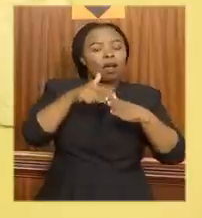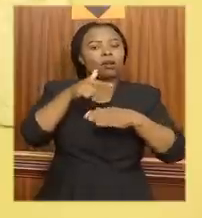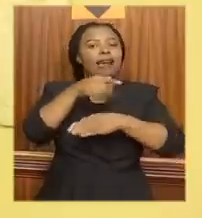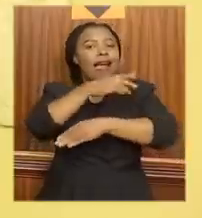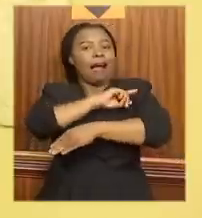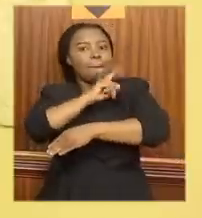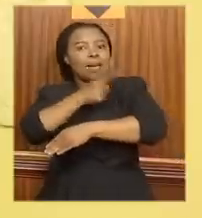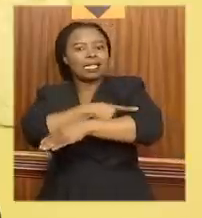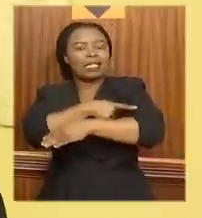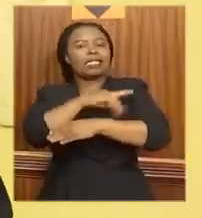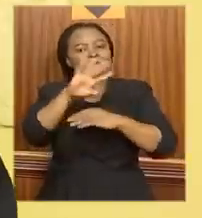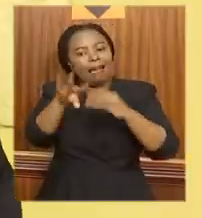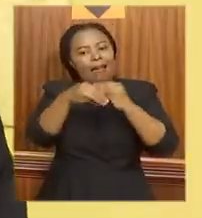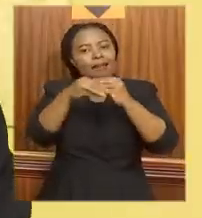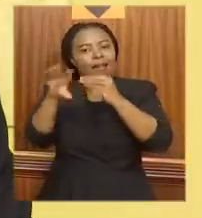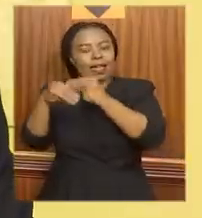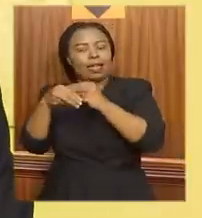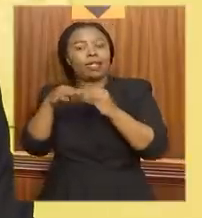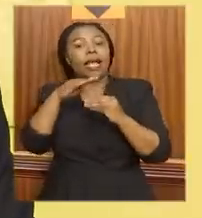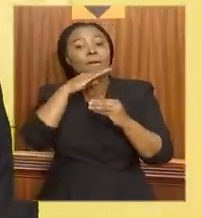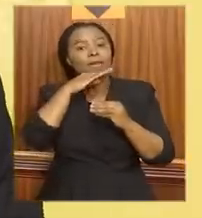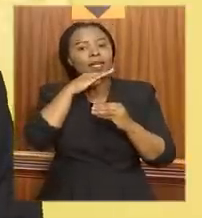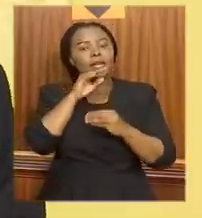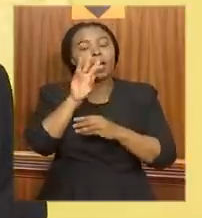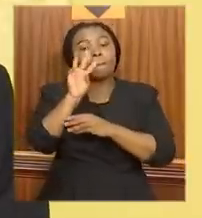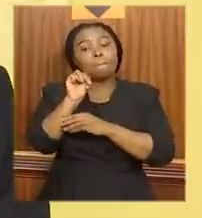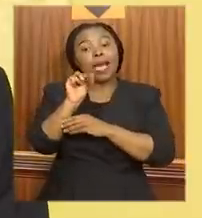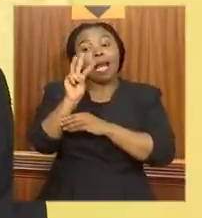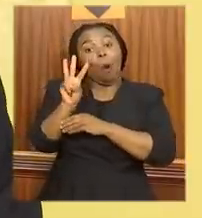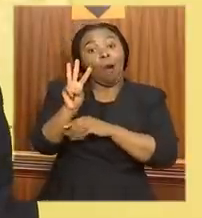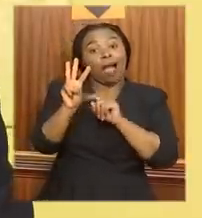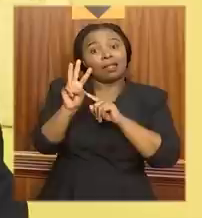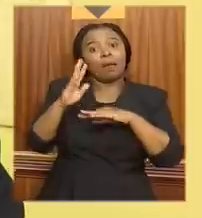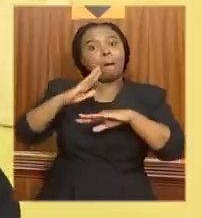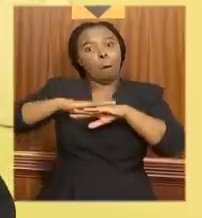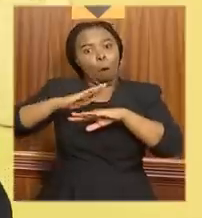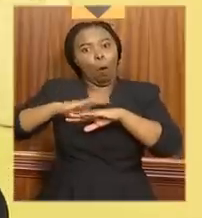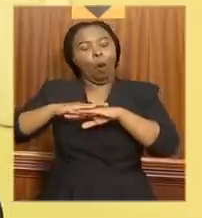we need more megawatts to be put on the grid.